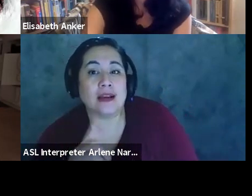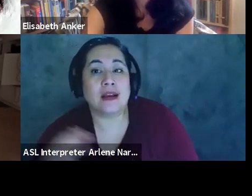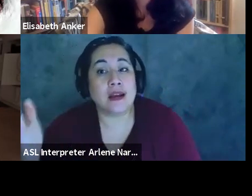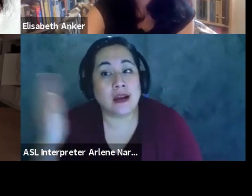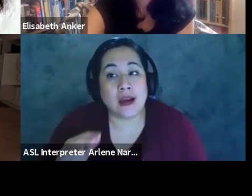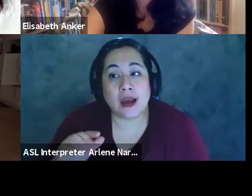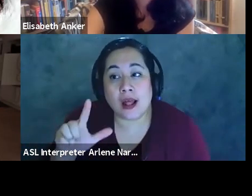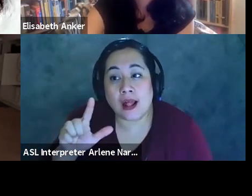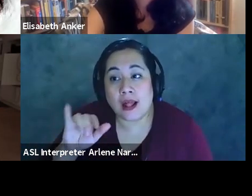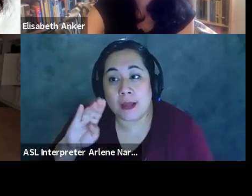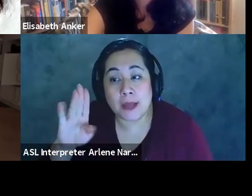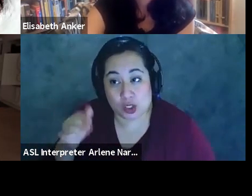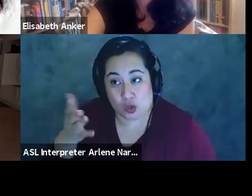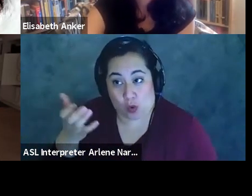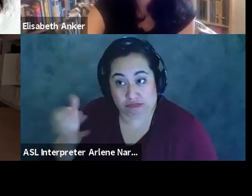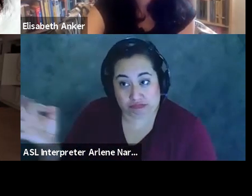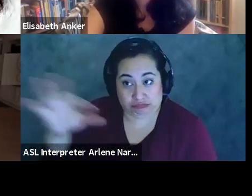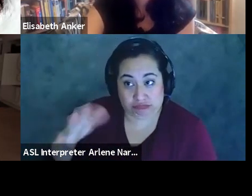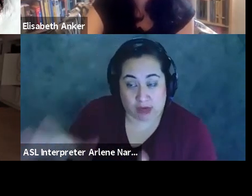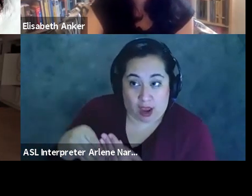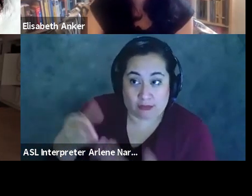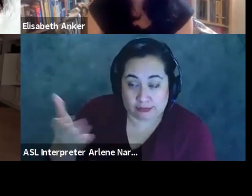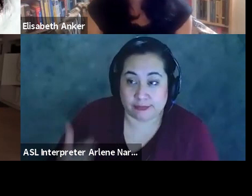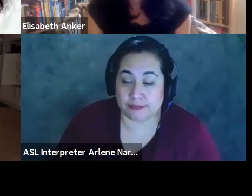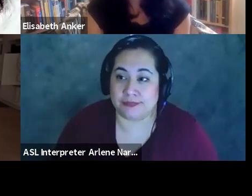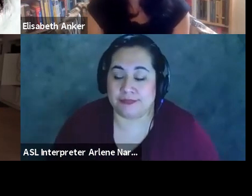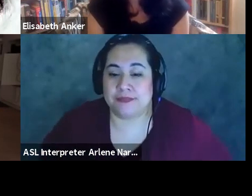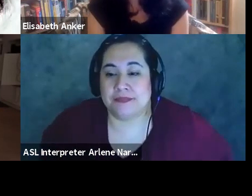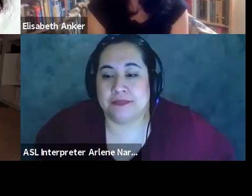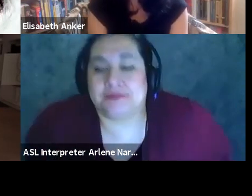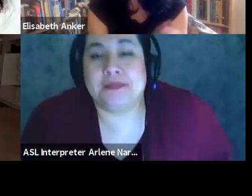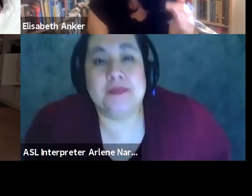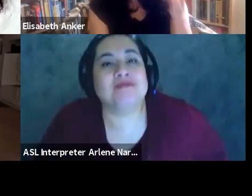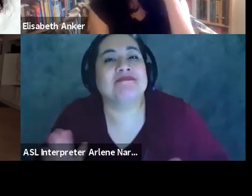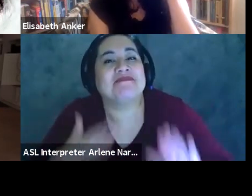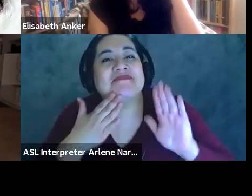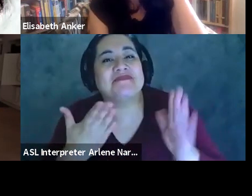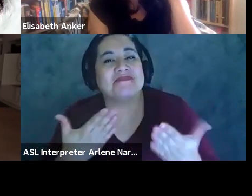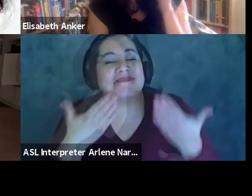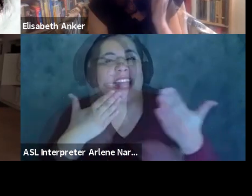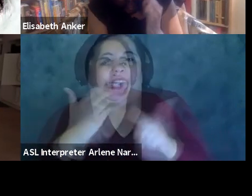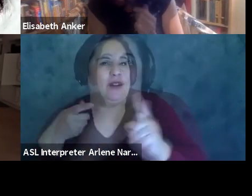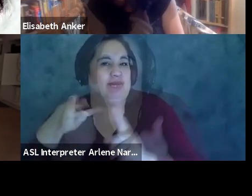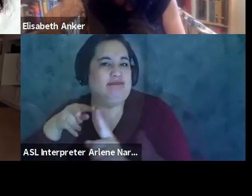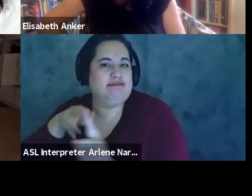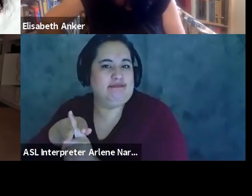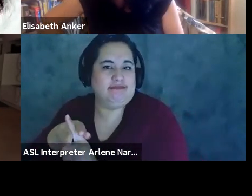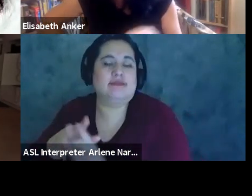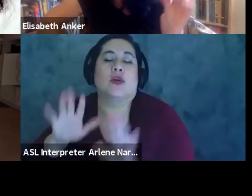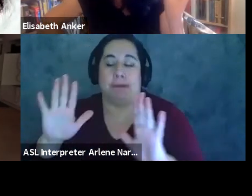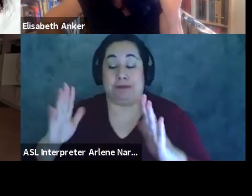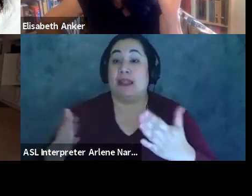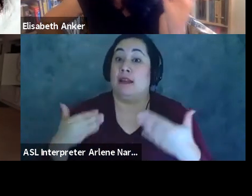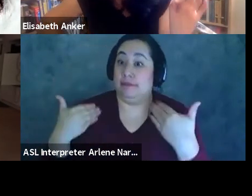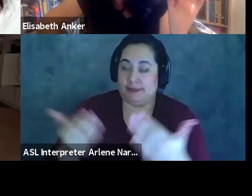to weigh in? Great, thank you. And thanks to everybody who's here. It seems